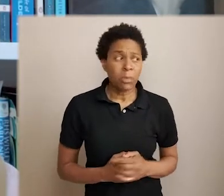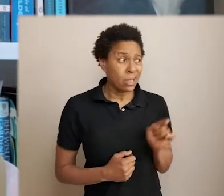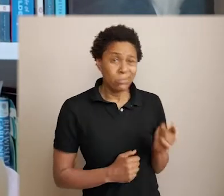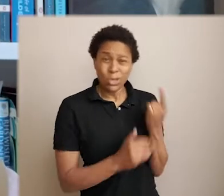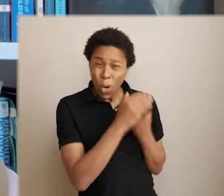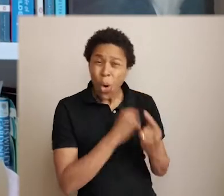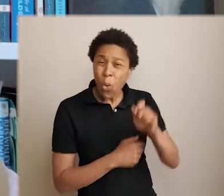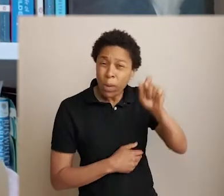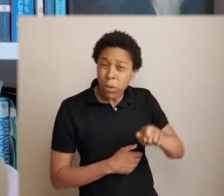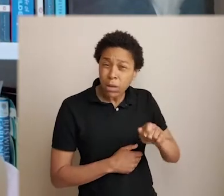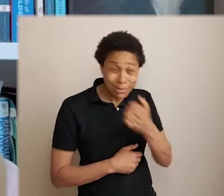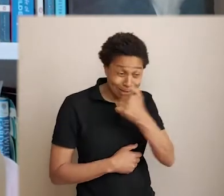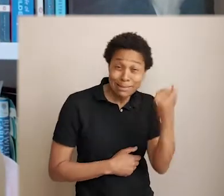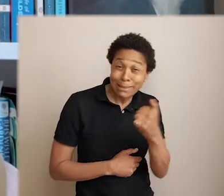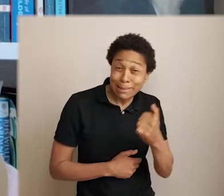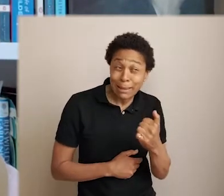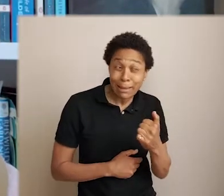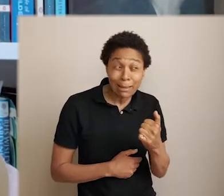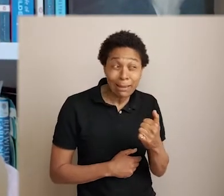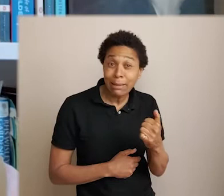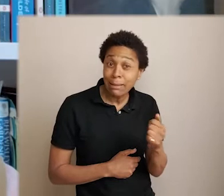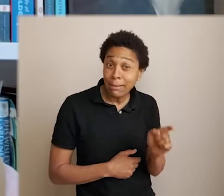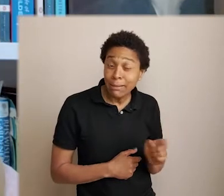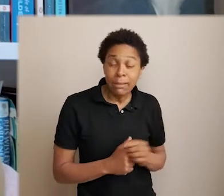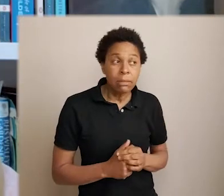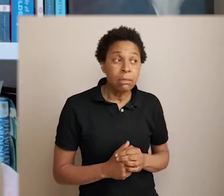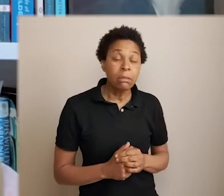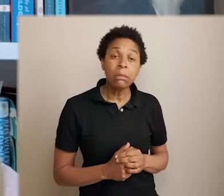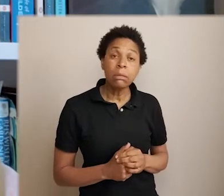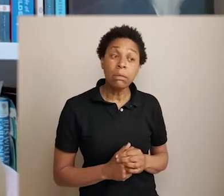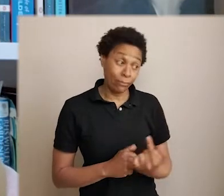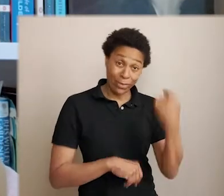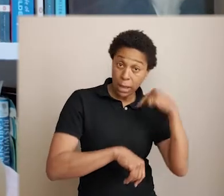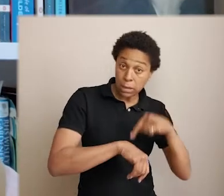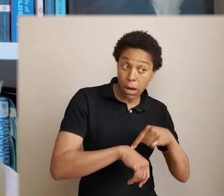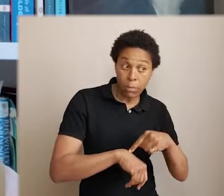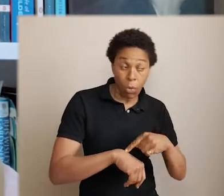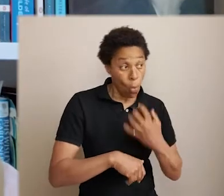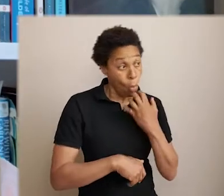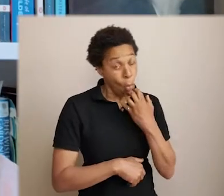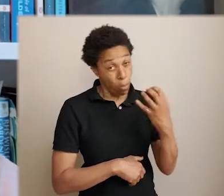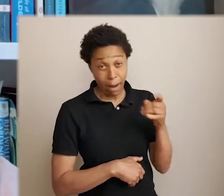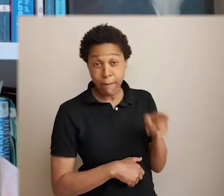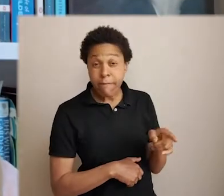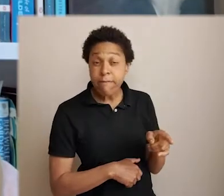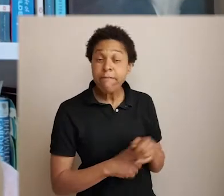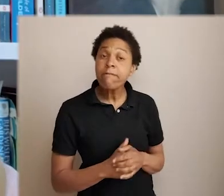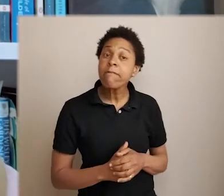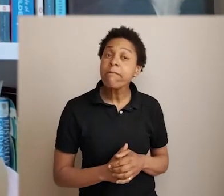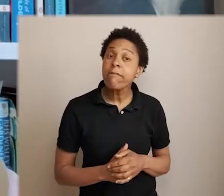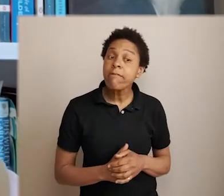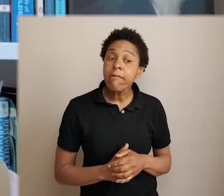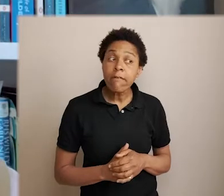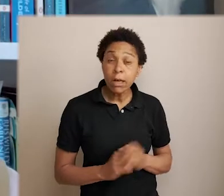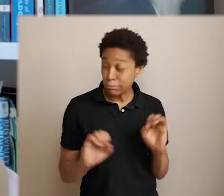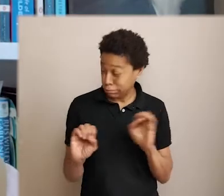only 16-year-old. It was, for that time, incredibly brave. He had so little